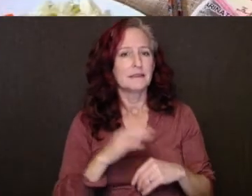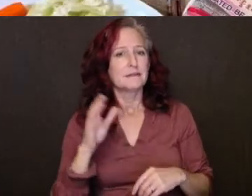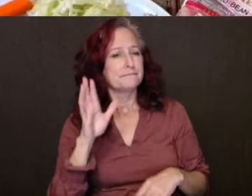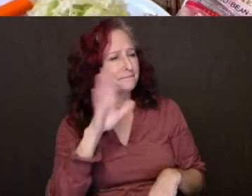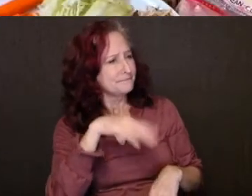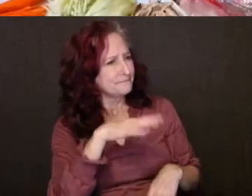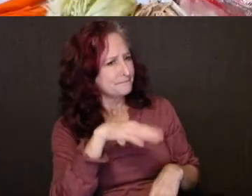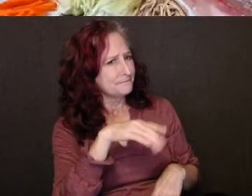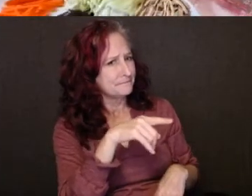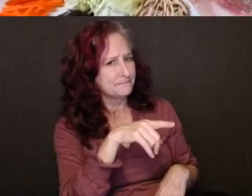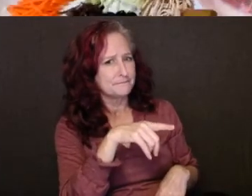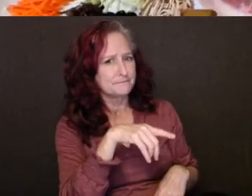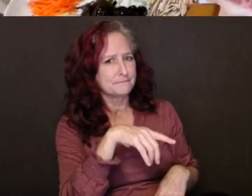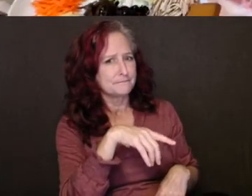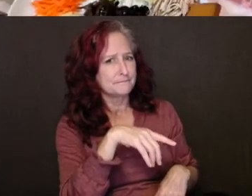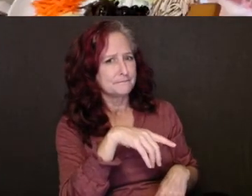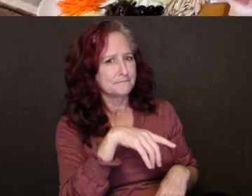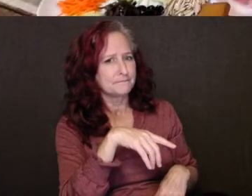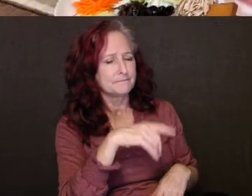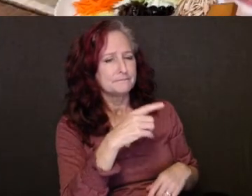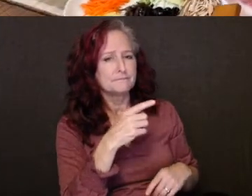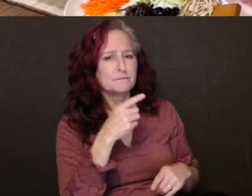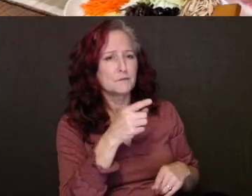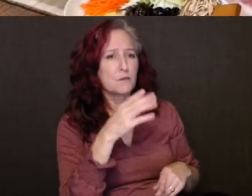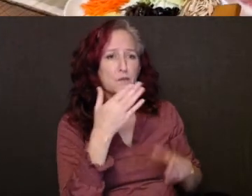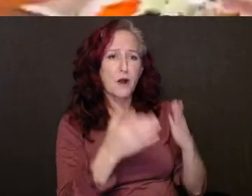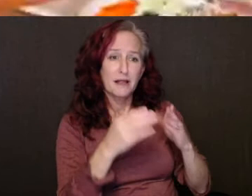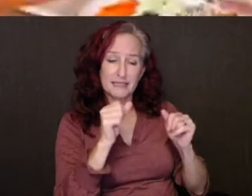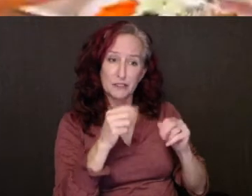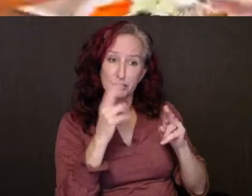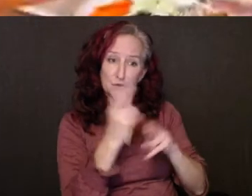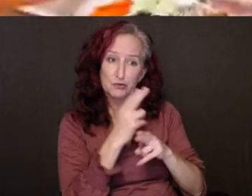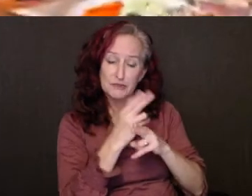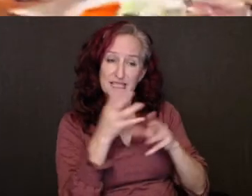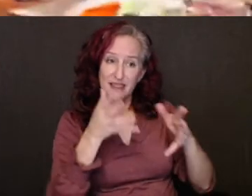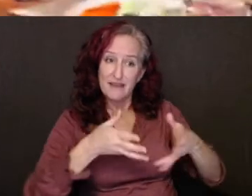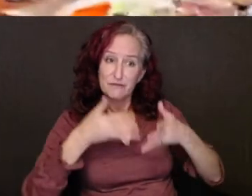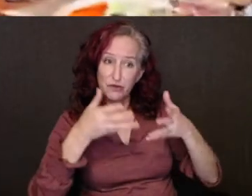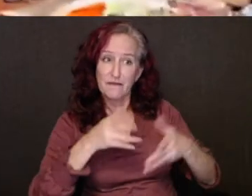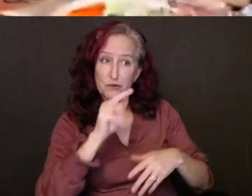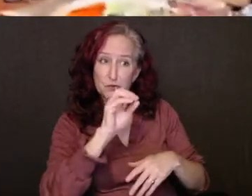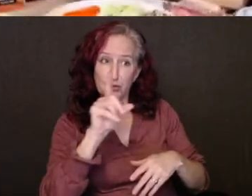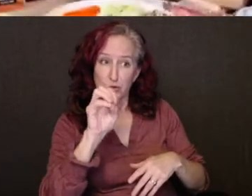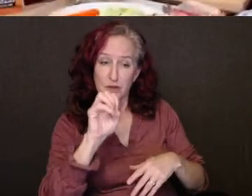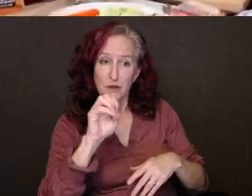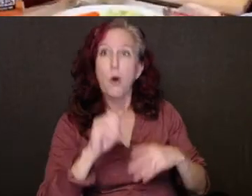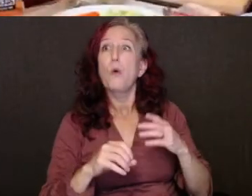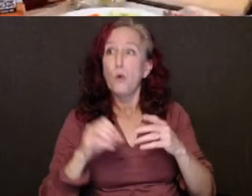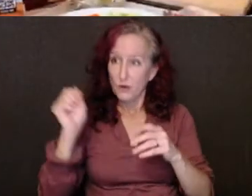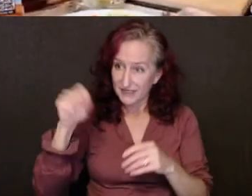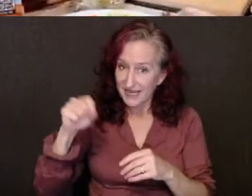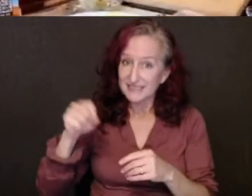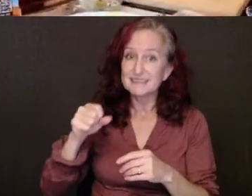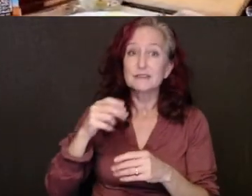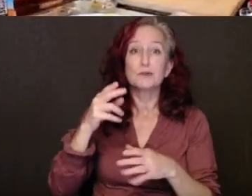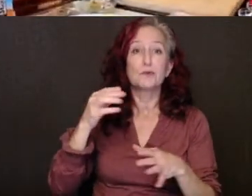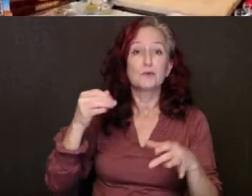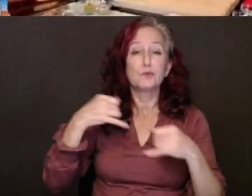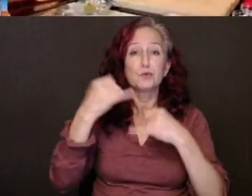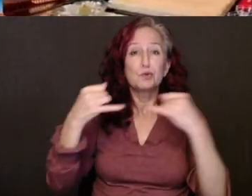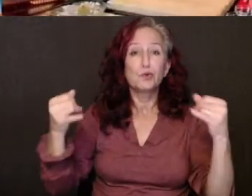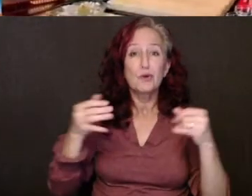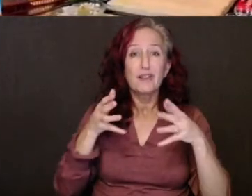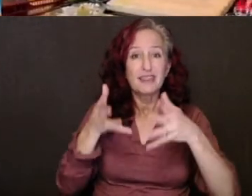an amount of noodle. And I'll set aside, and I'm going to use this and put my stir-fried vegetable right on top. So this is